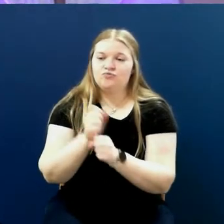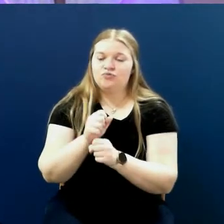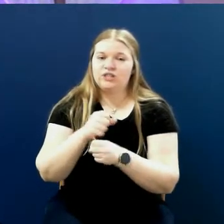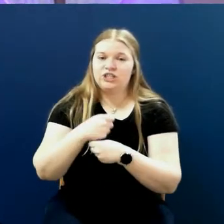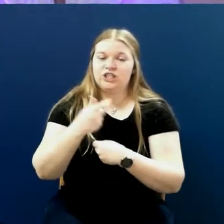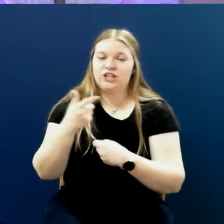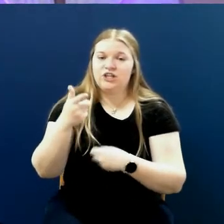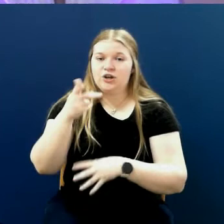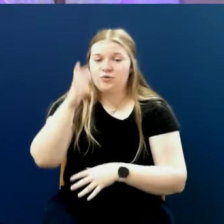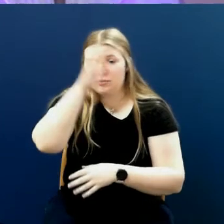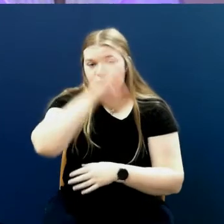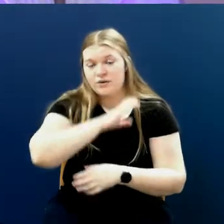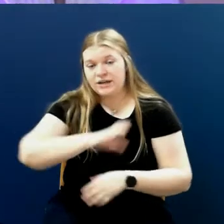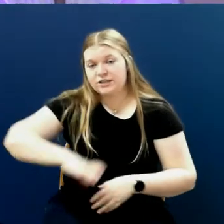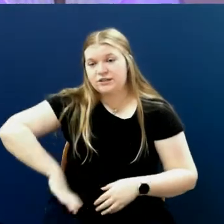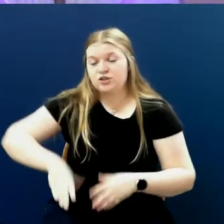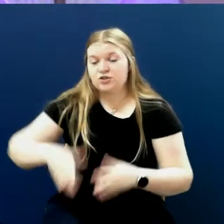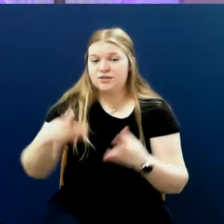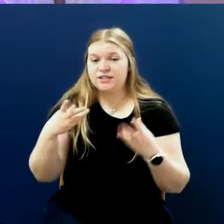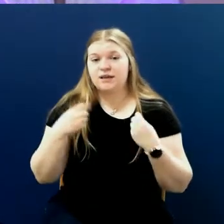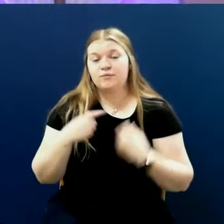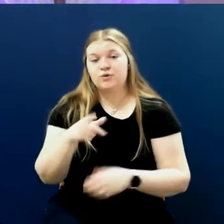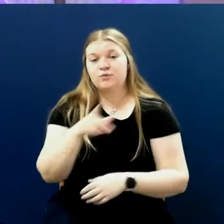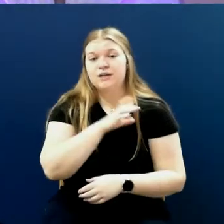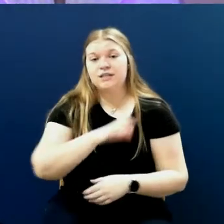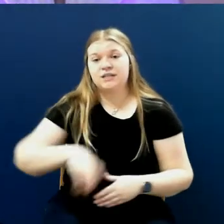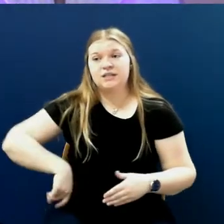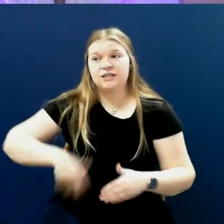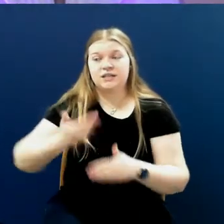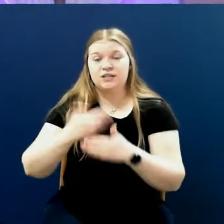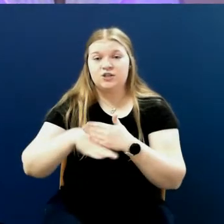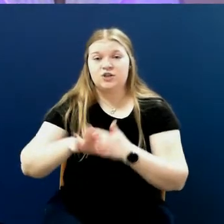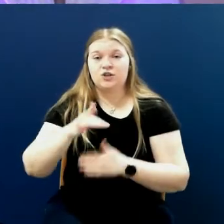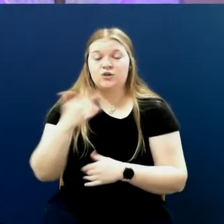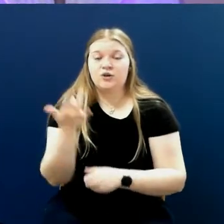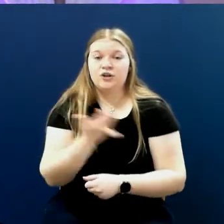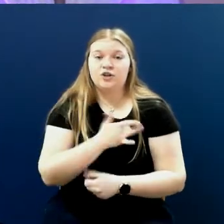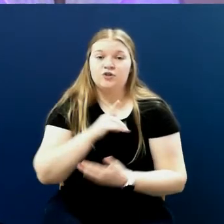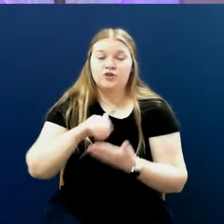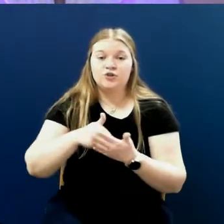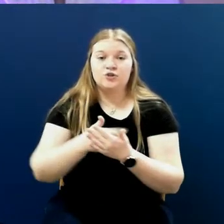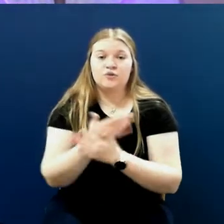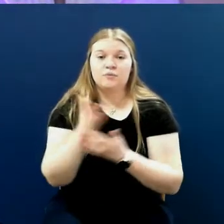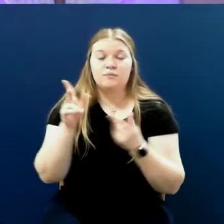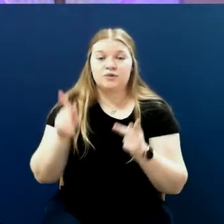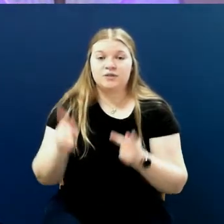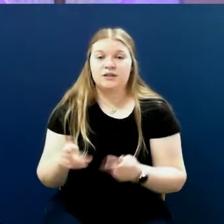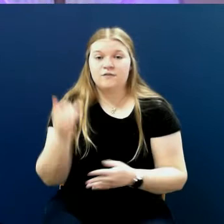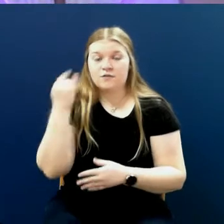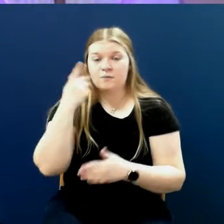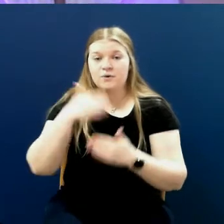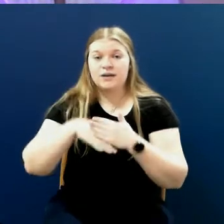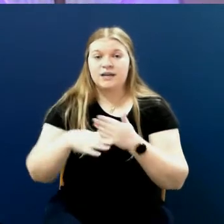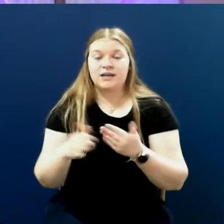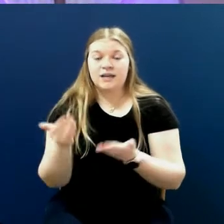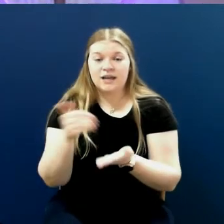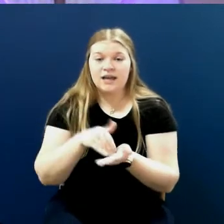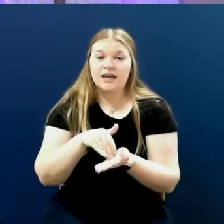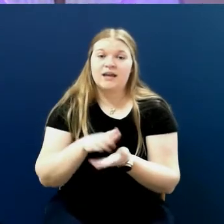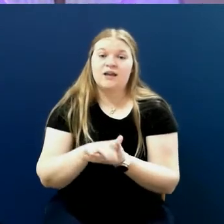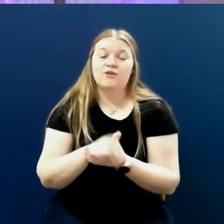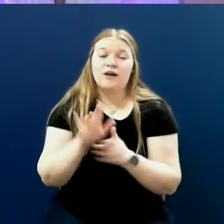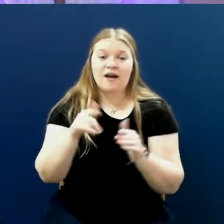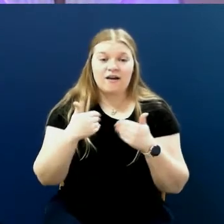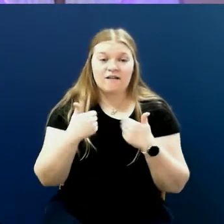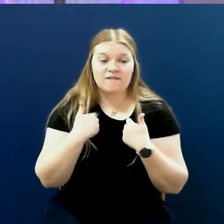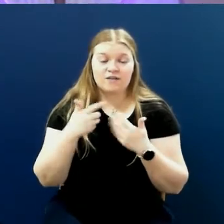Christ. Because you have accepted Christ into your heart, you are now a new person. If you are born again, you have a brand new heart.